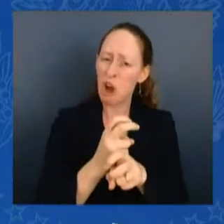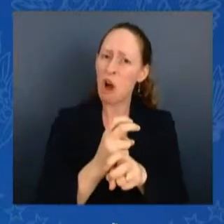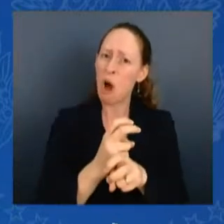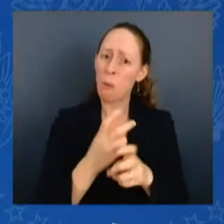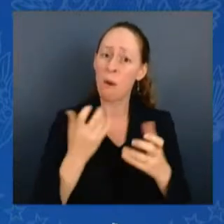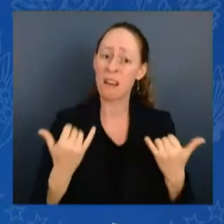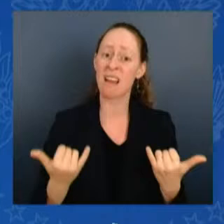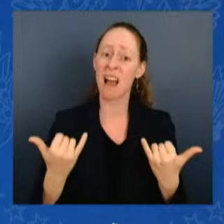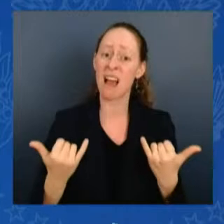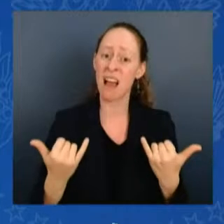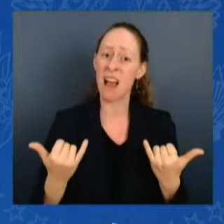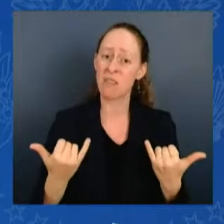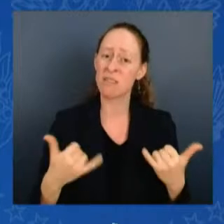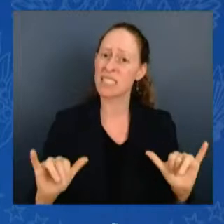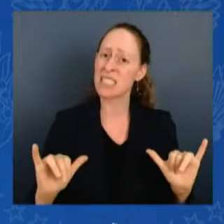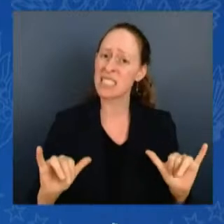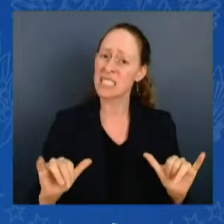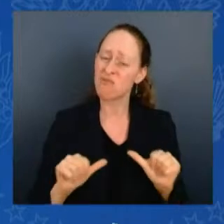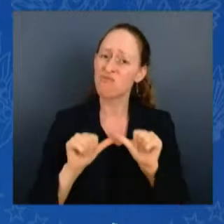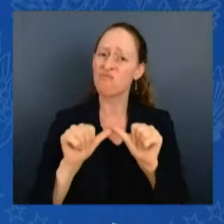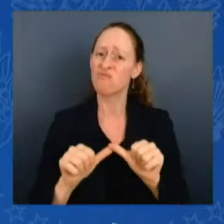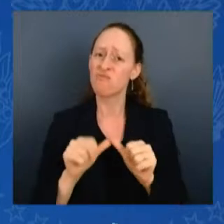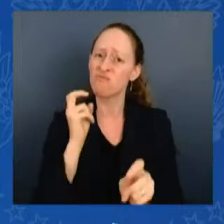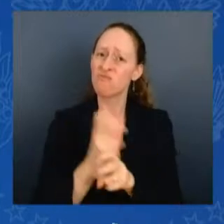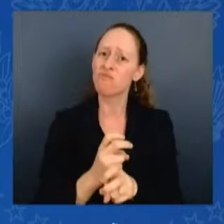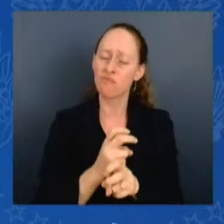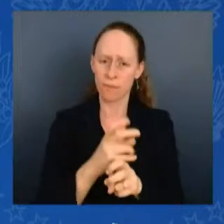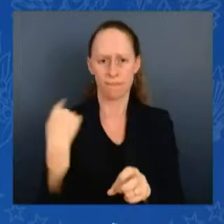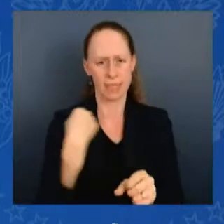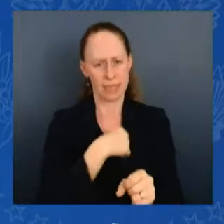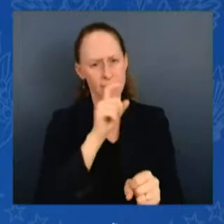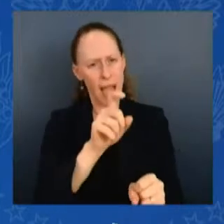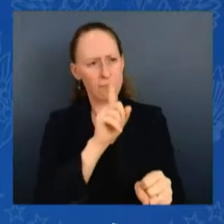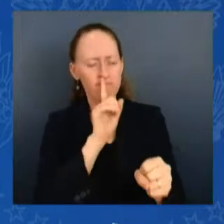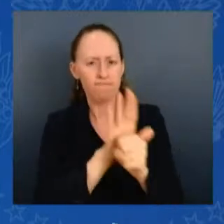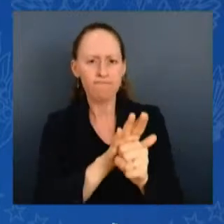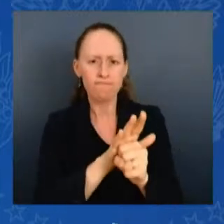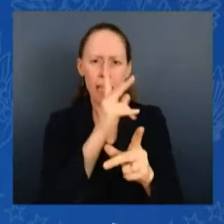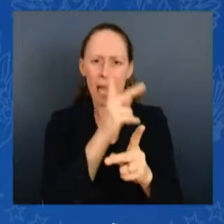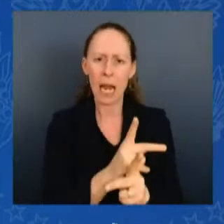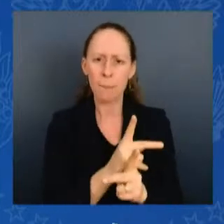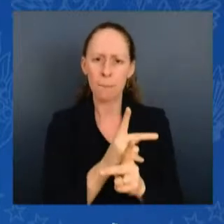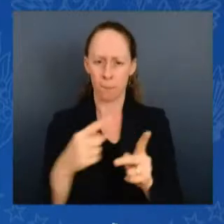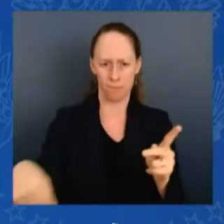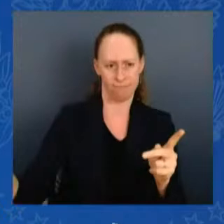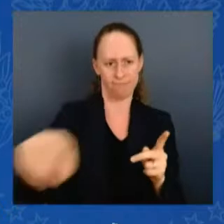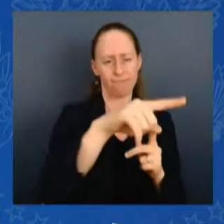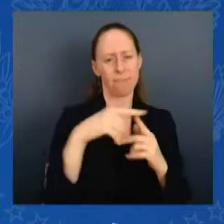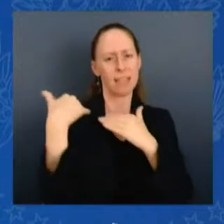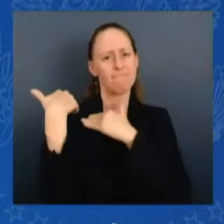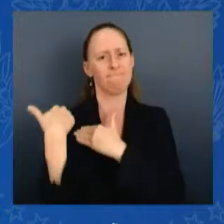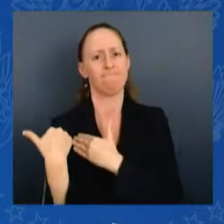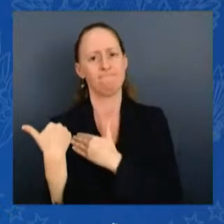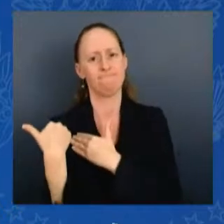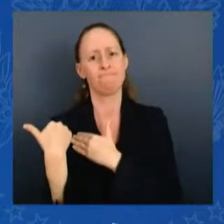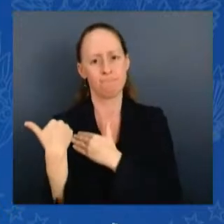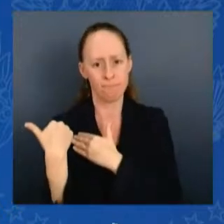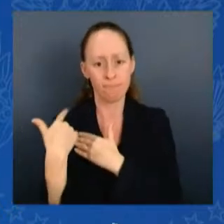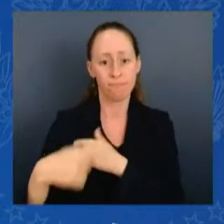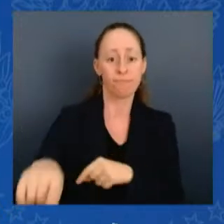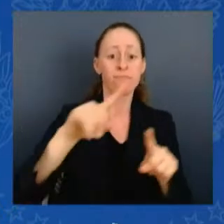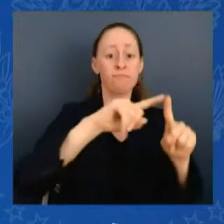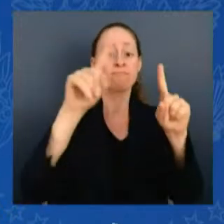Everyone in this room has the responsibility as political leaders, as